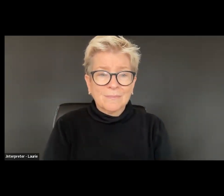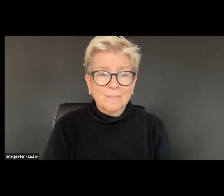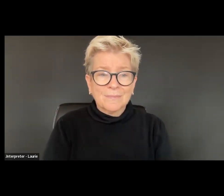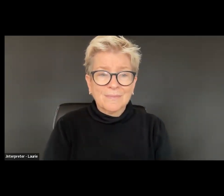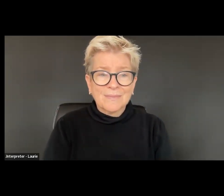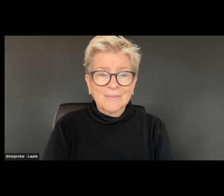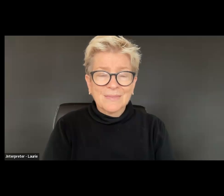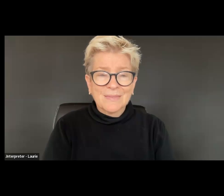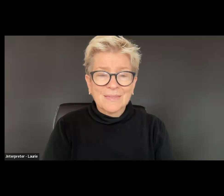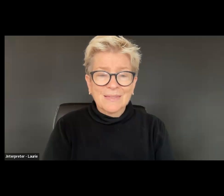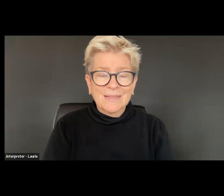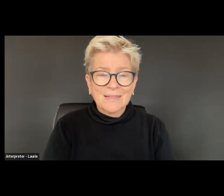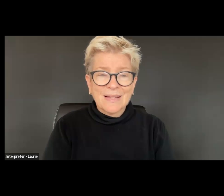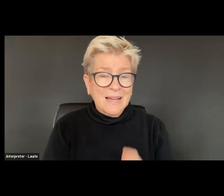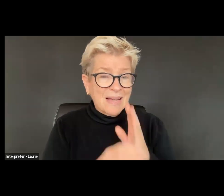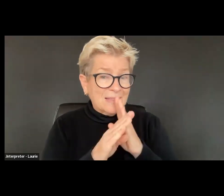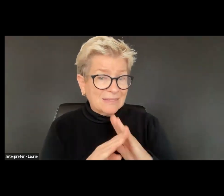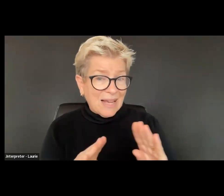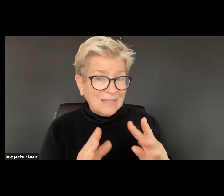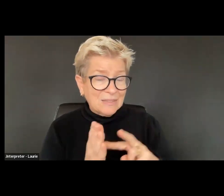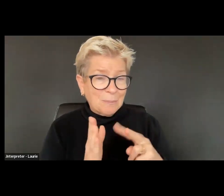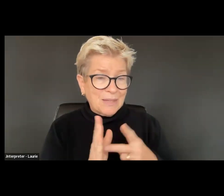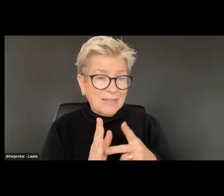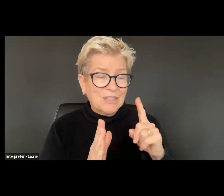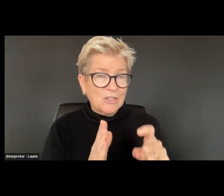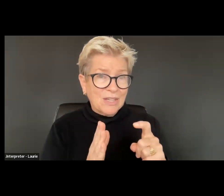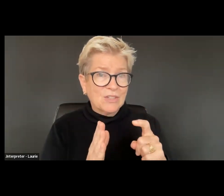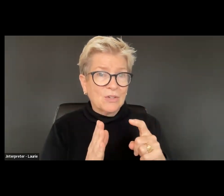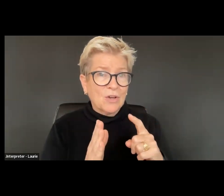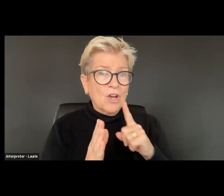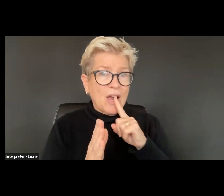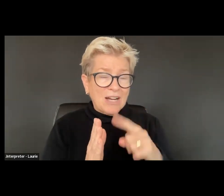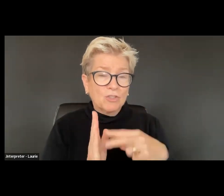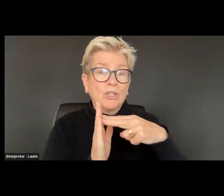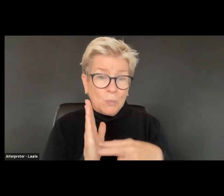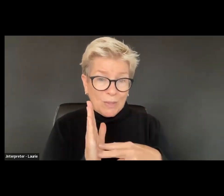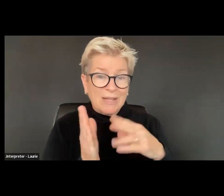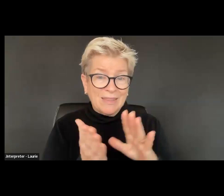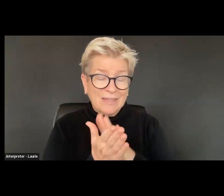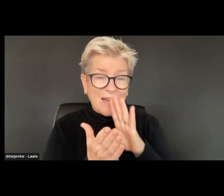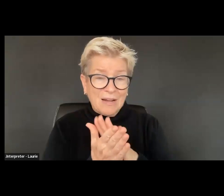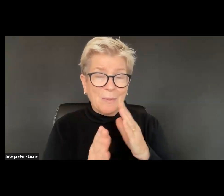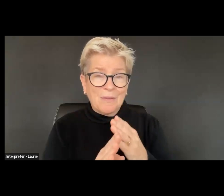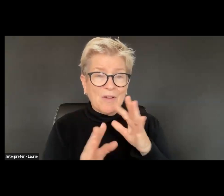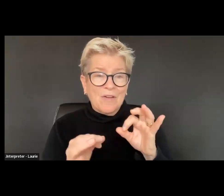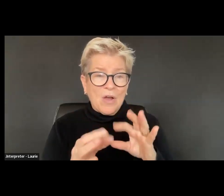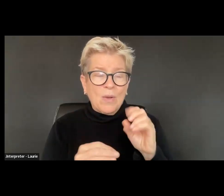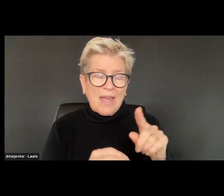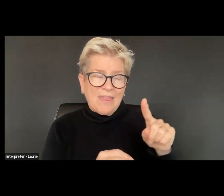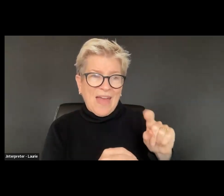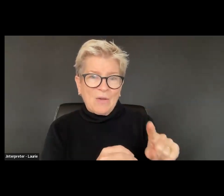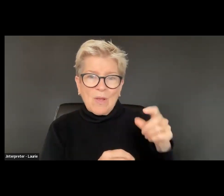Might take your silence to mean you probably need to get through reviewing the actual document before you provide feedback. So we'll circle back with that